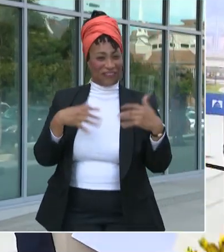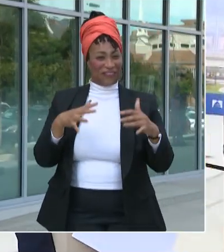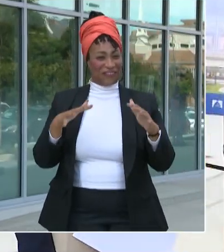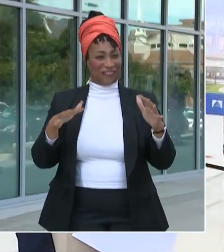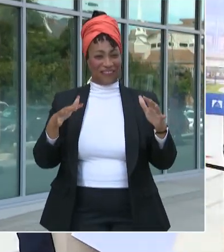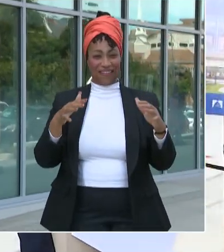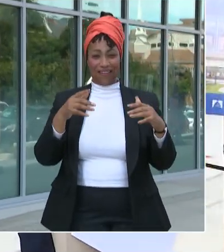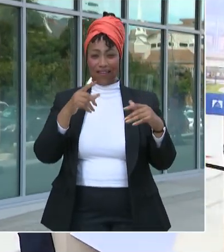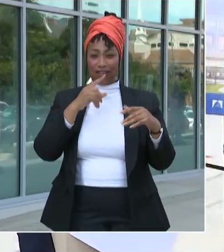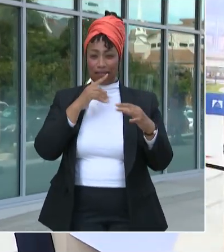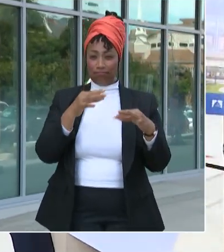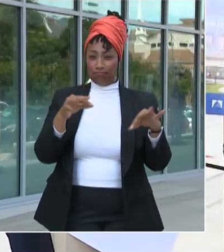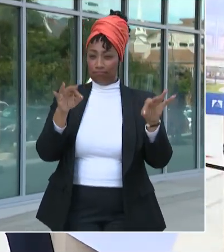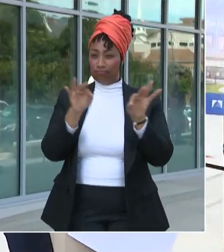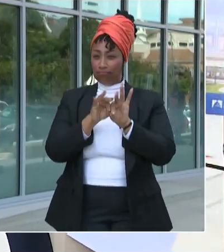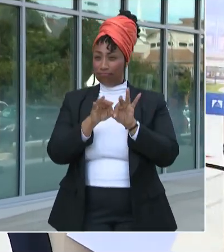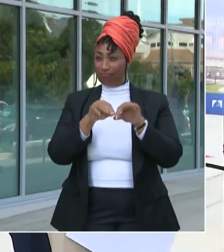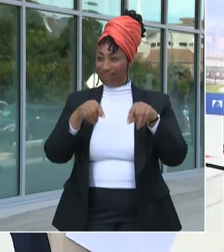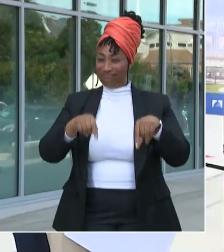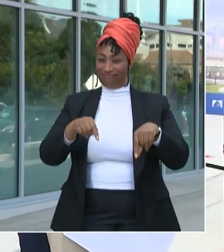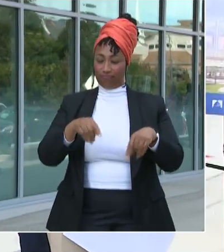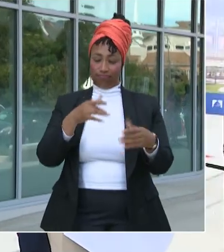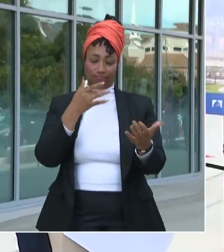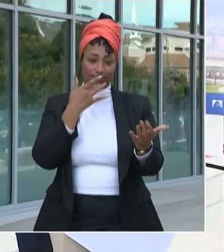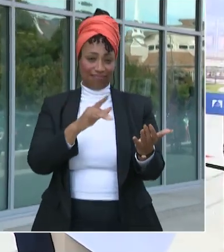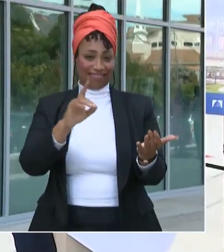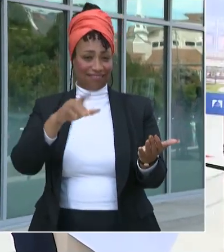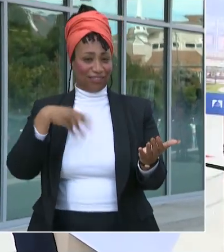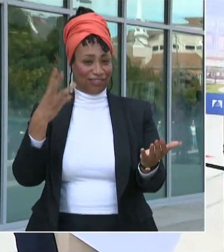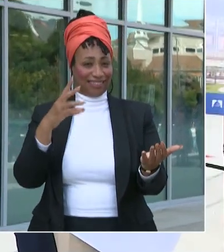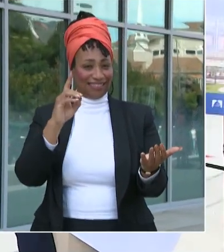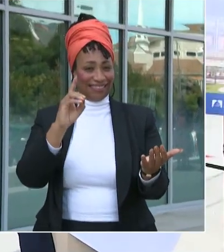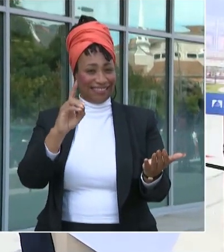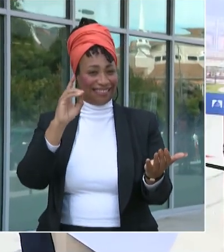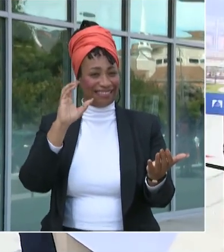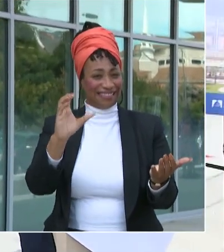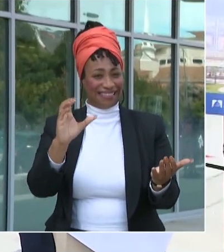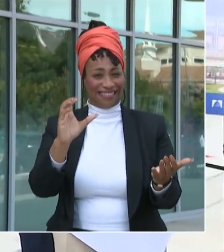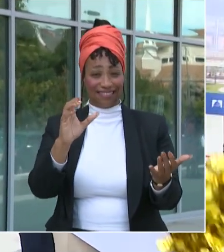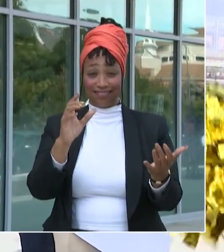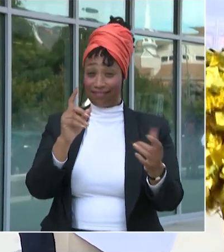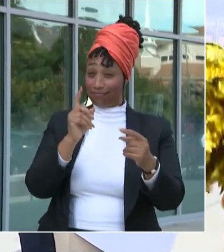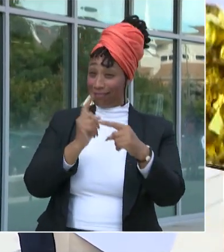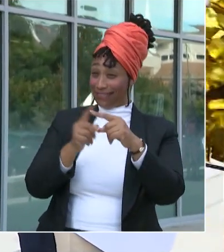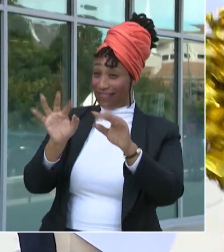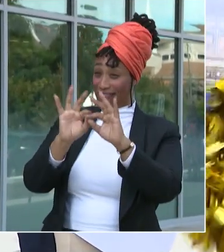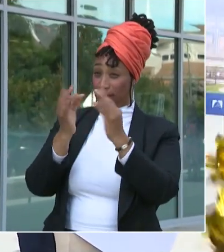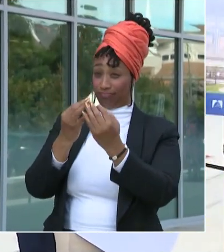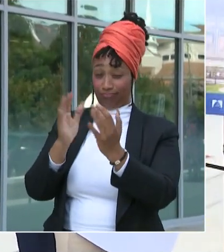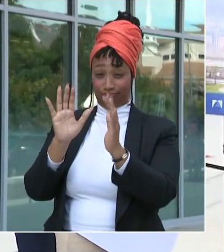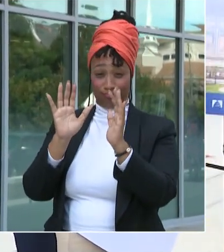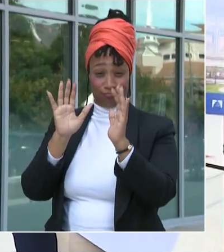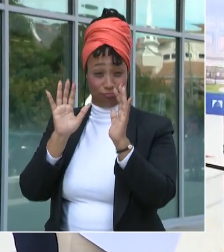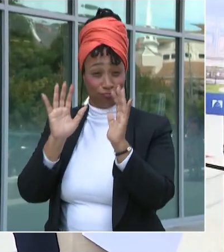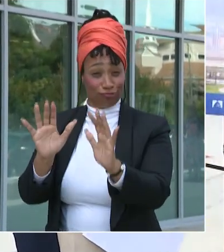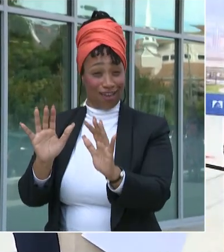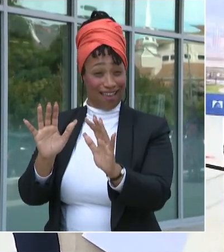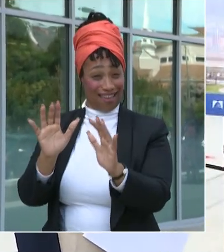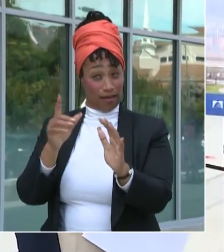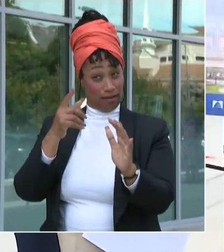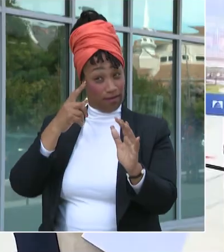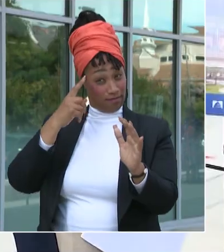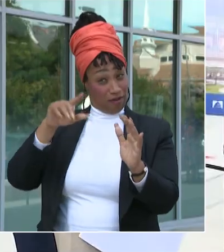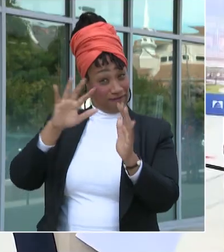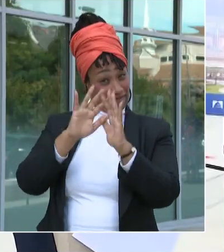Washington, D.C. It has been a huge draw for families. We know that families are grappling with a lot